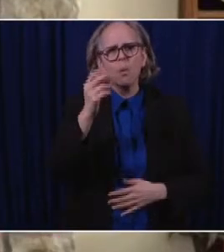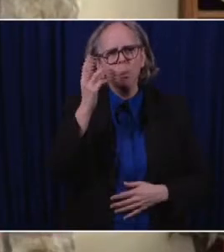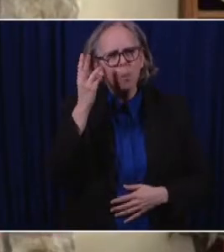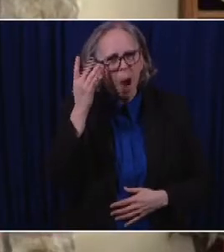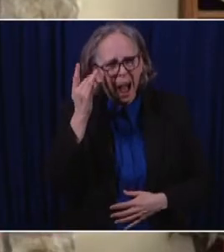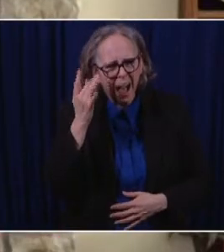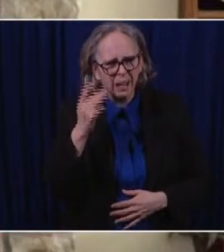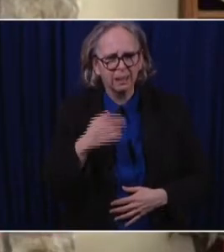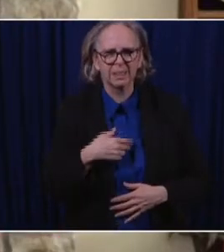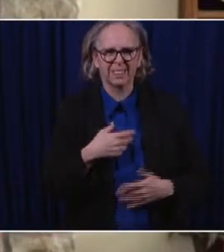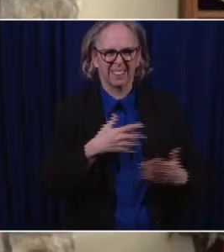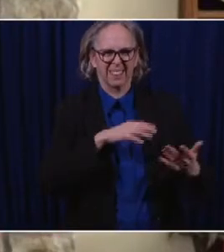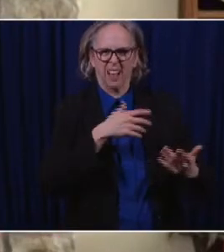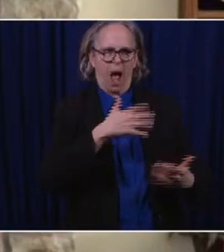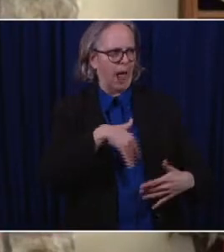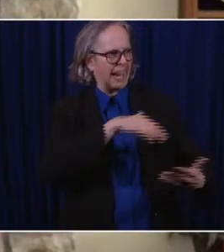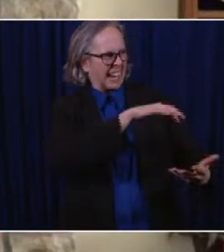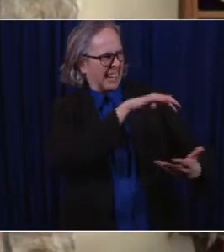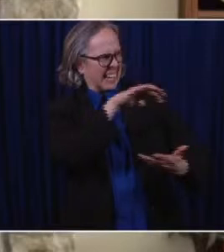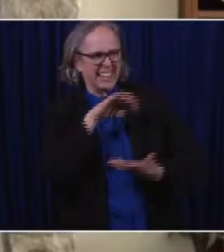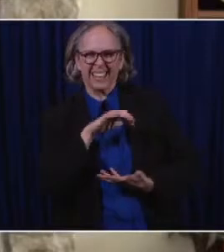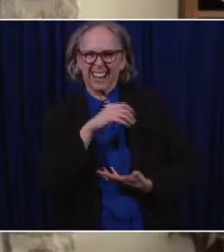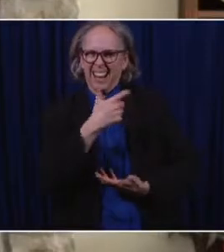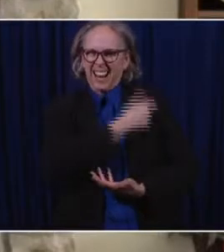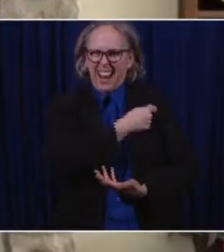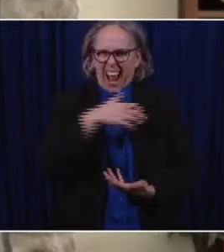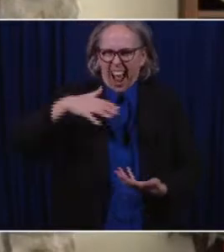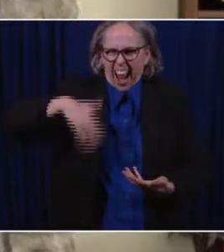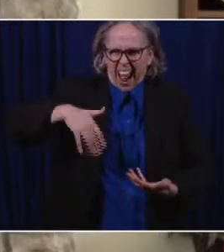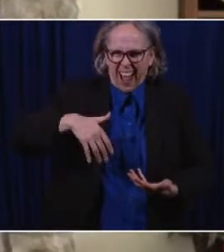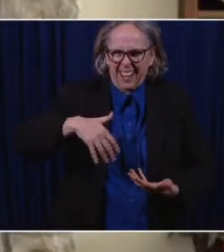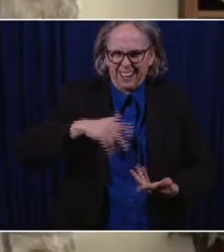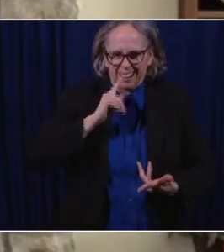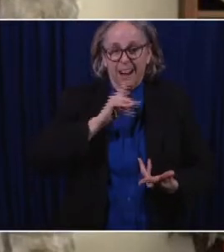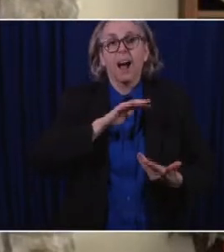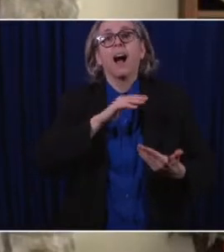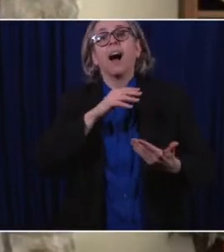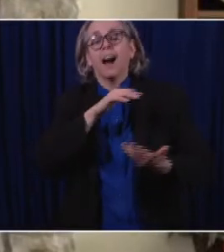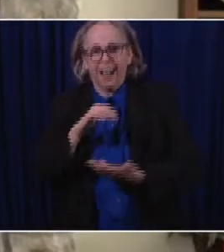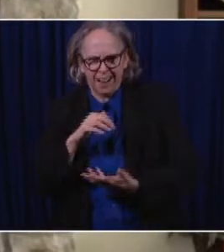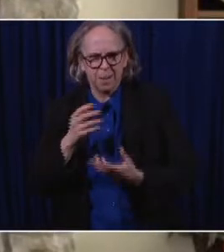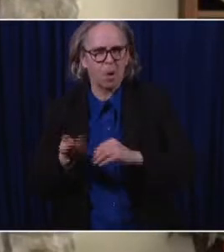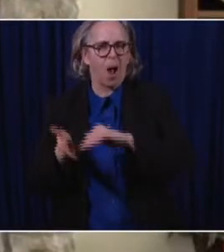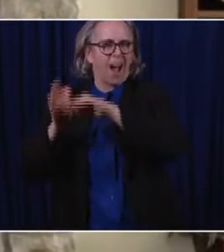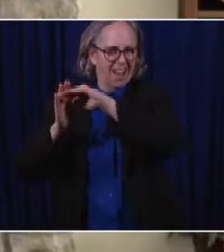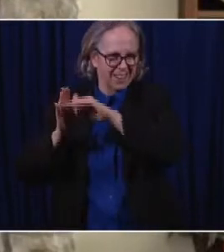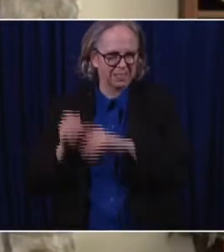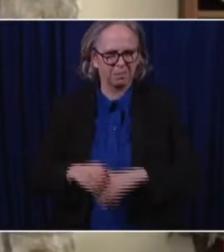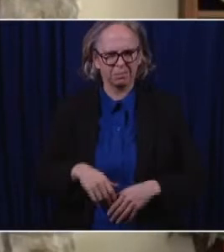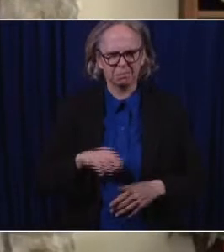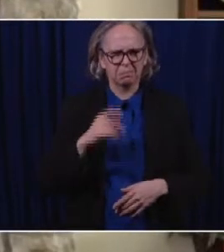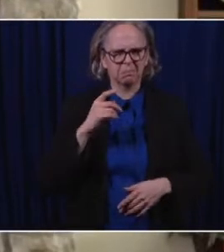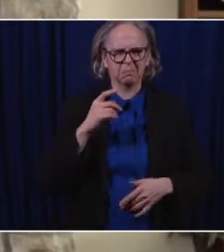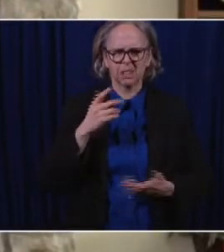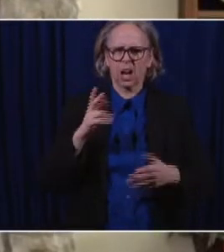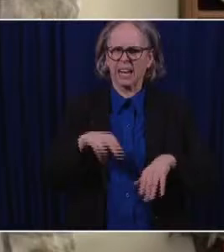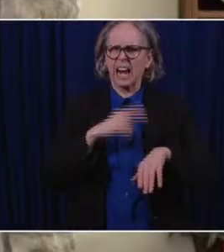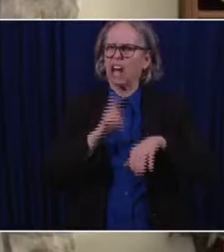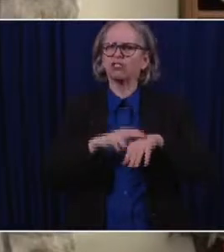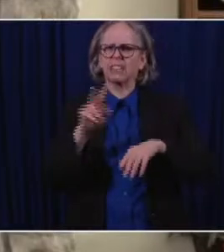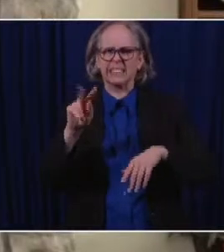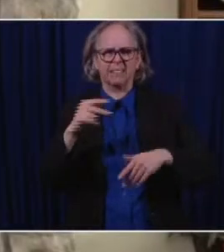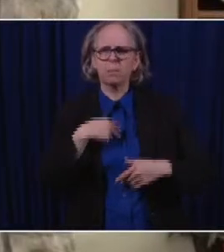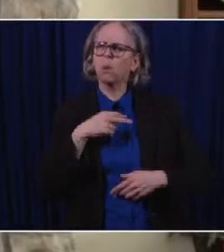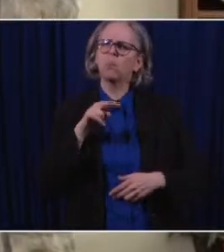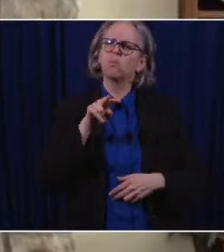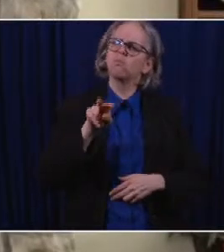get rid of it. And that's why I'm always kind of surprised when I see on national TV, someone is saying, oh, we ran out of the vaccine.